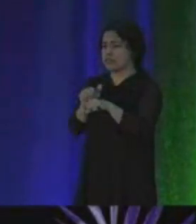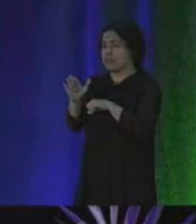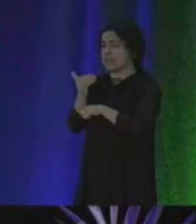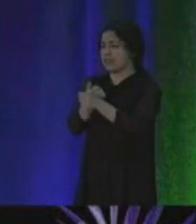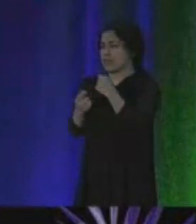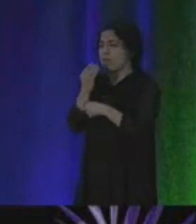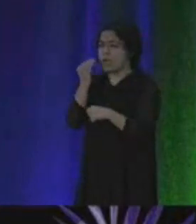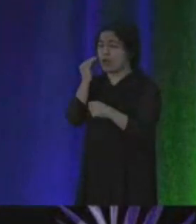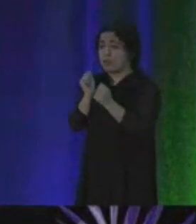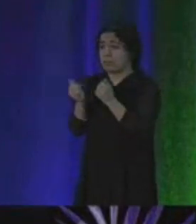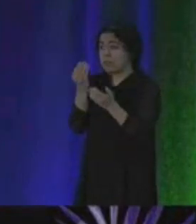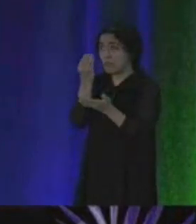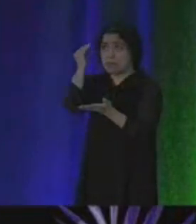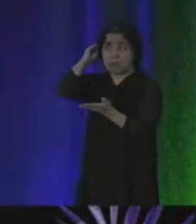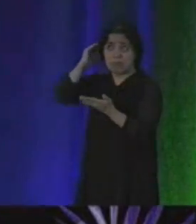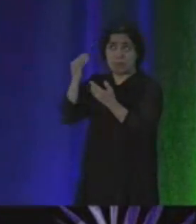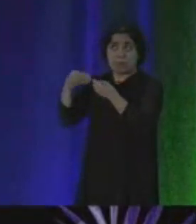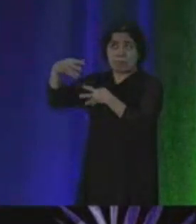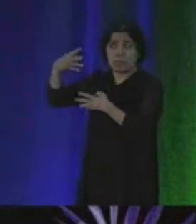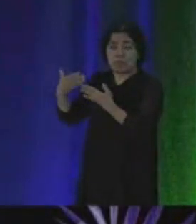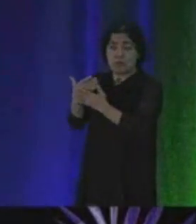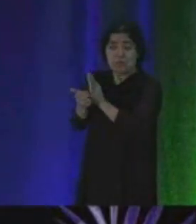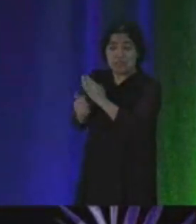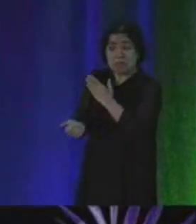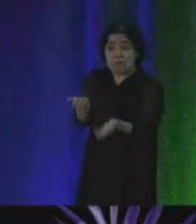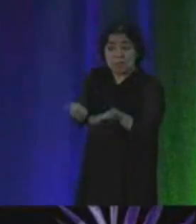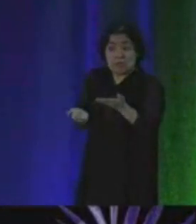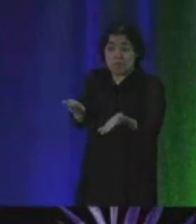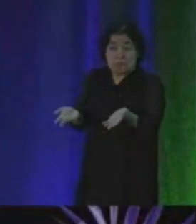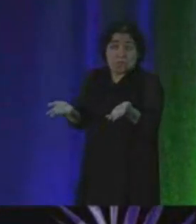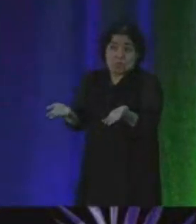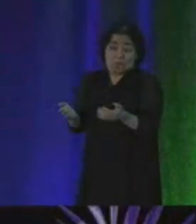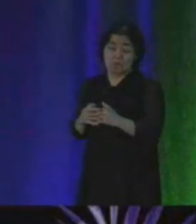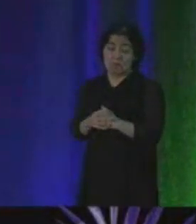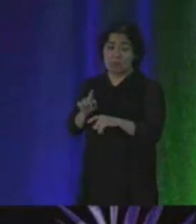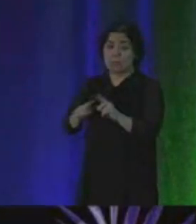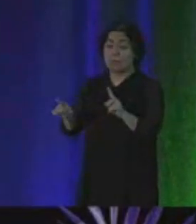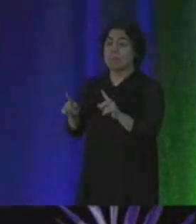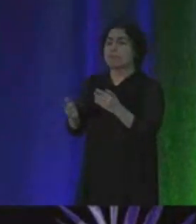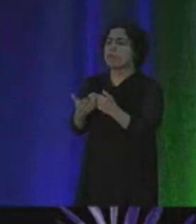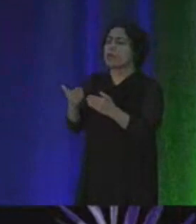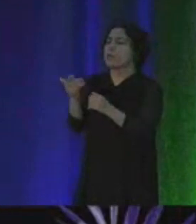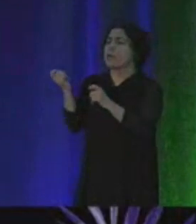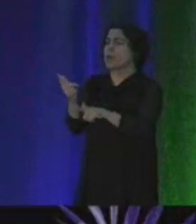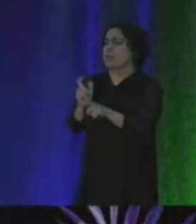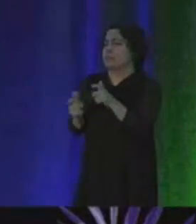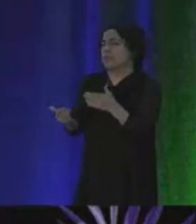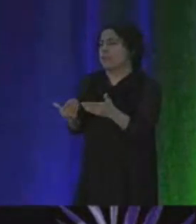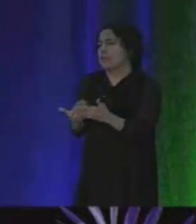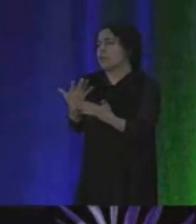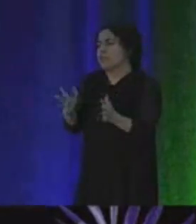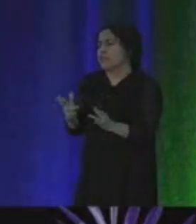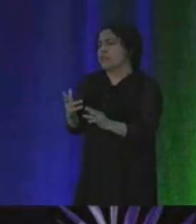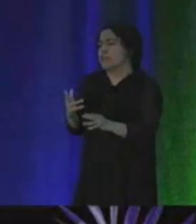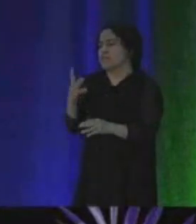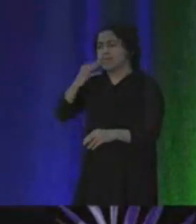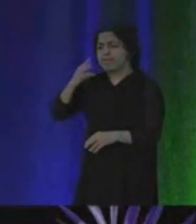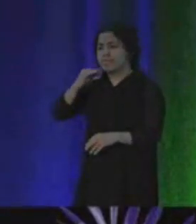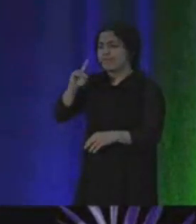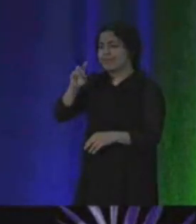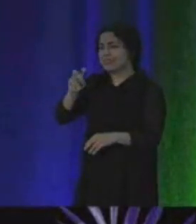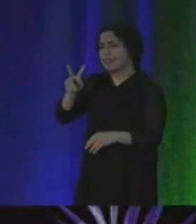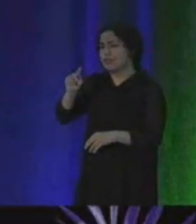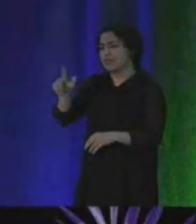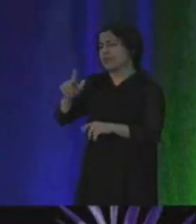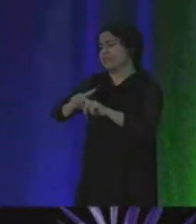maybe some new skills. Maybe the thing is that almost everyone here probably uses DevTools, but for